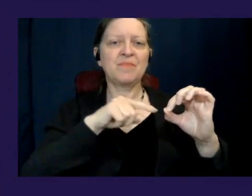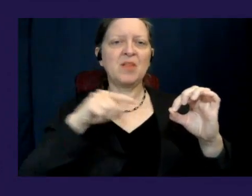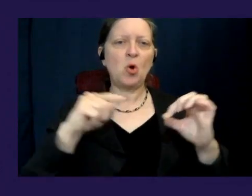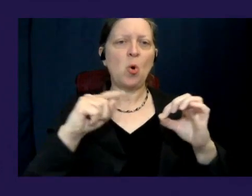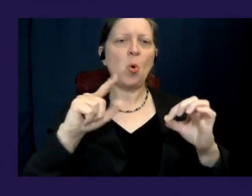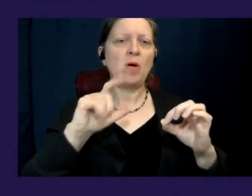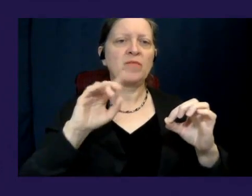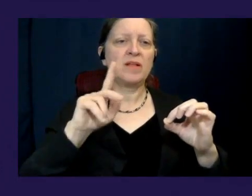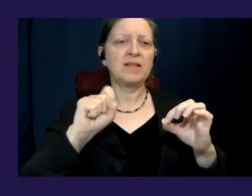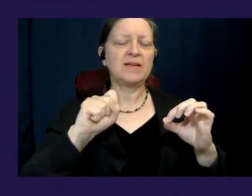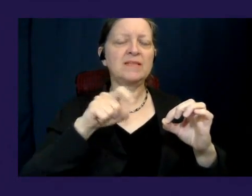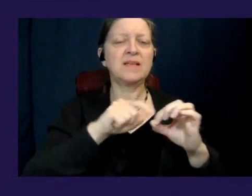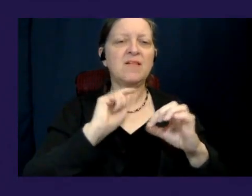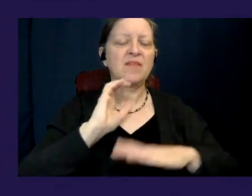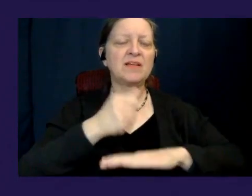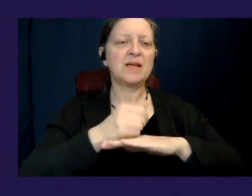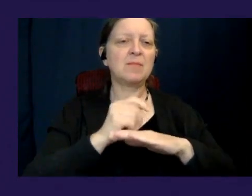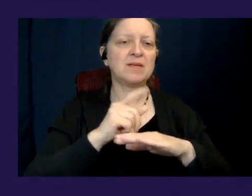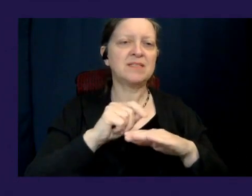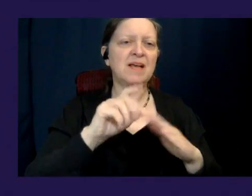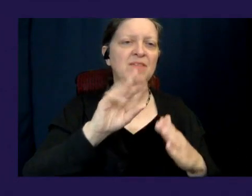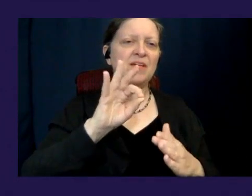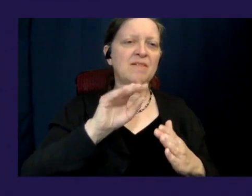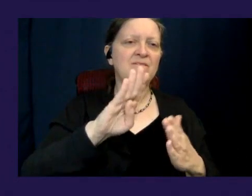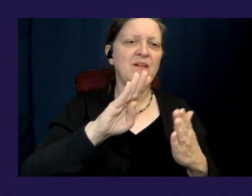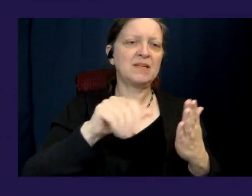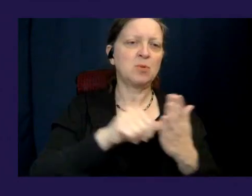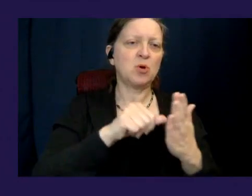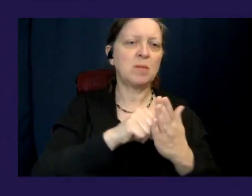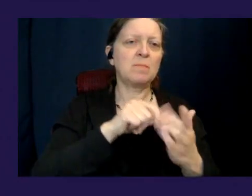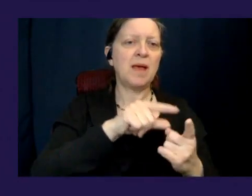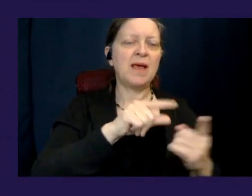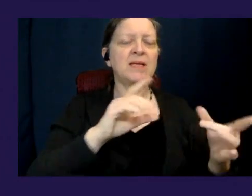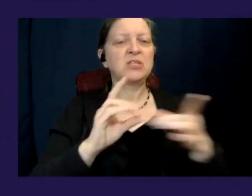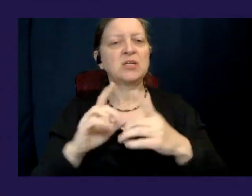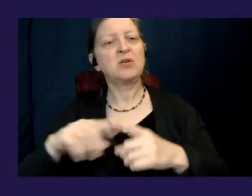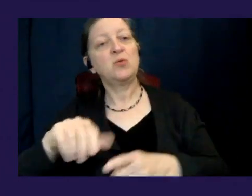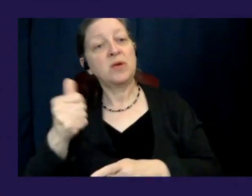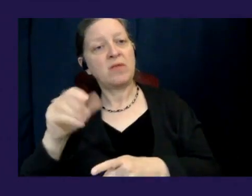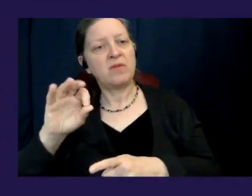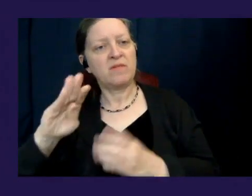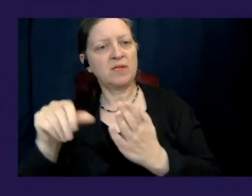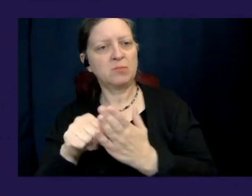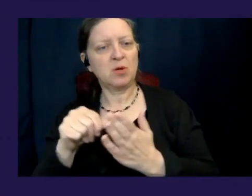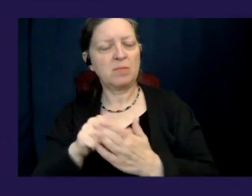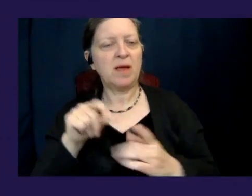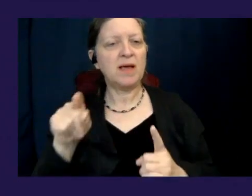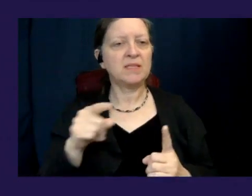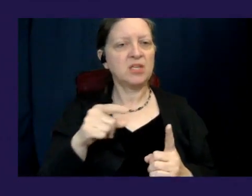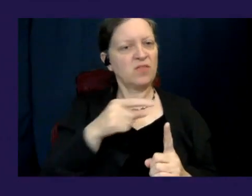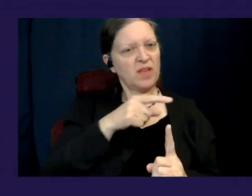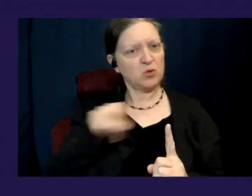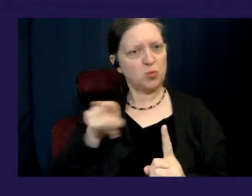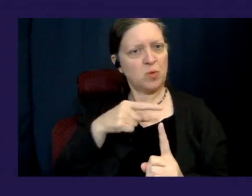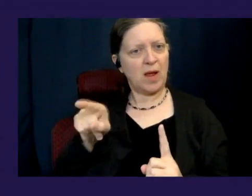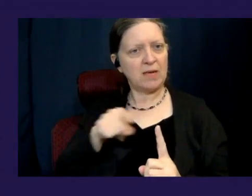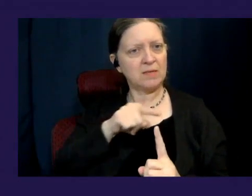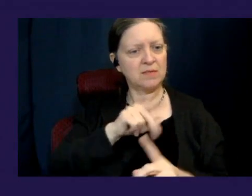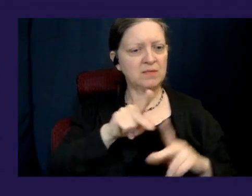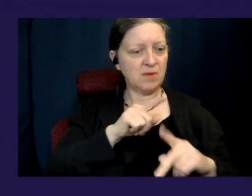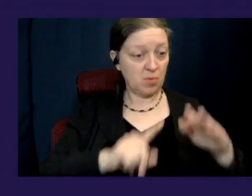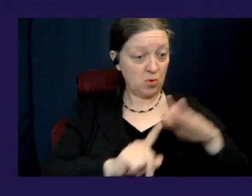community, say the Facebook page, from one page to another, which directs people users and